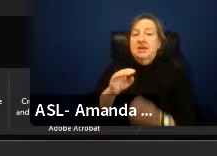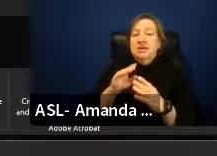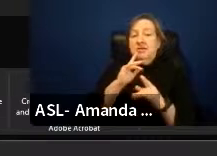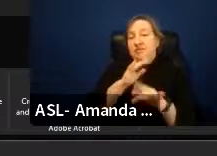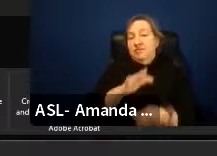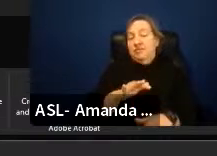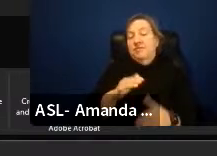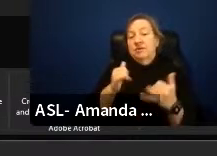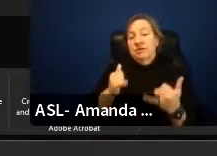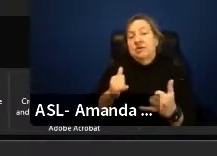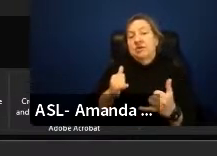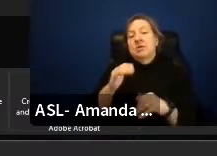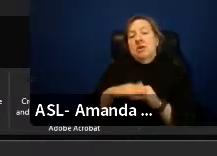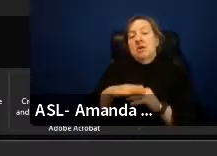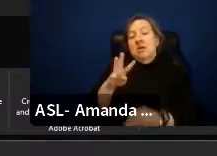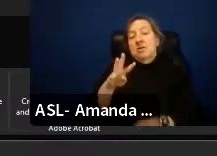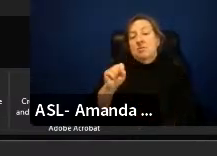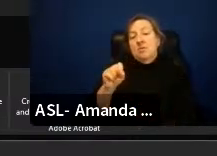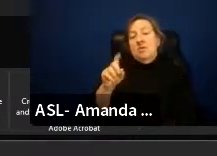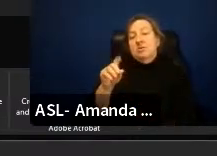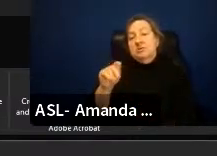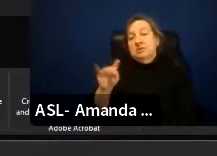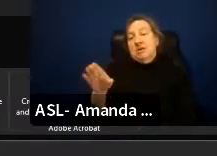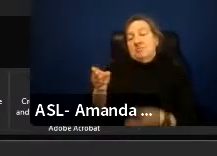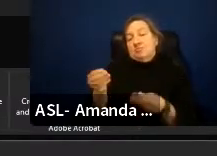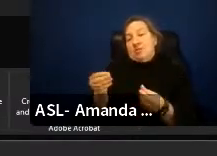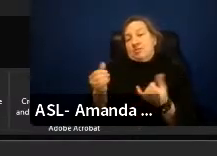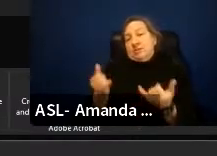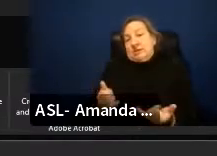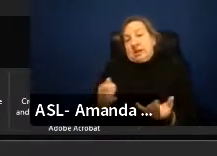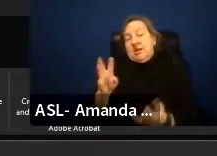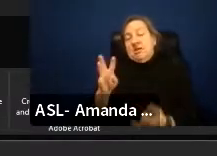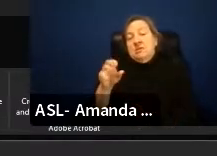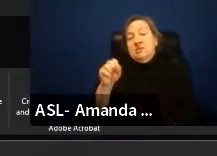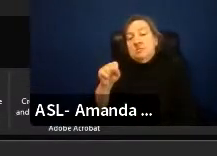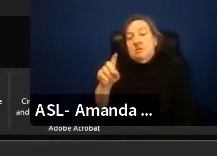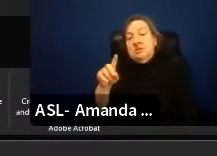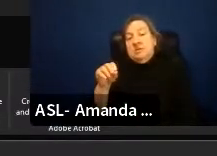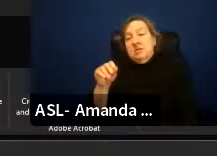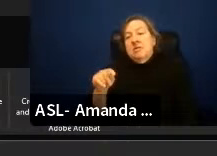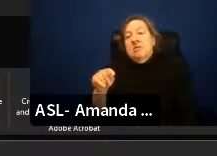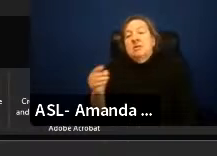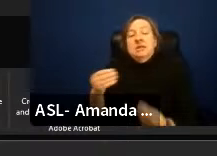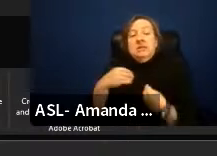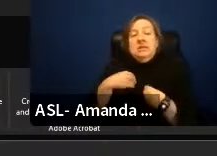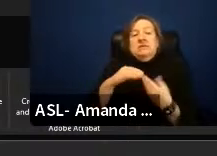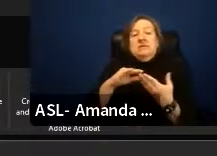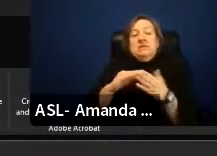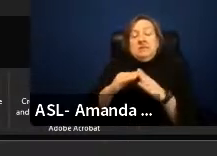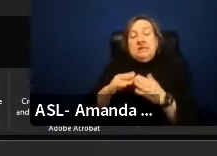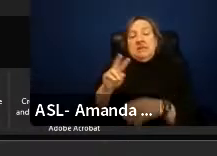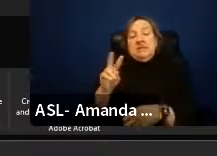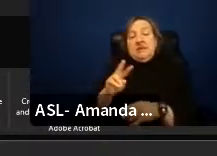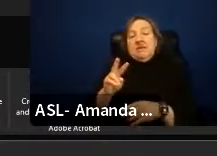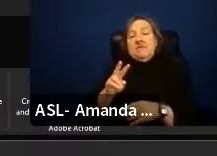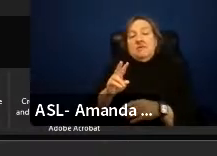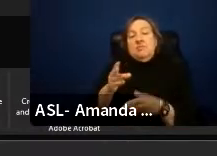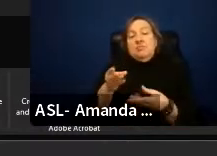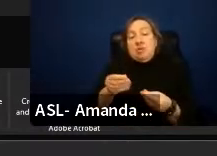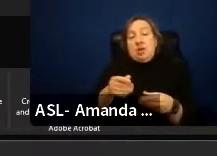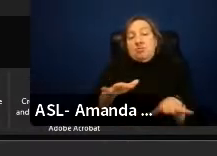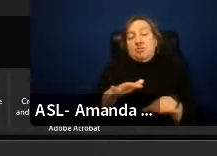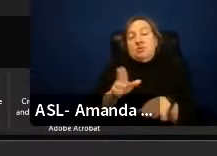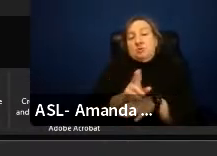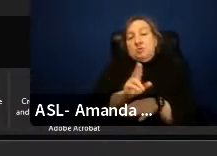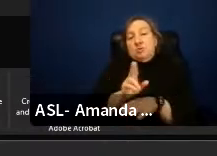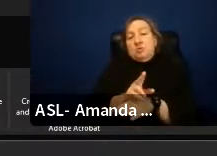are currently on WashDOT property now. WashDOT has given the city of Vancouver a piece of property to use as